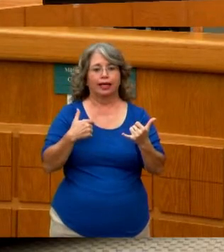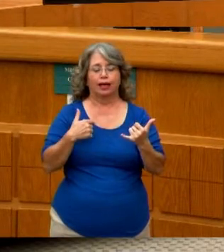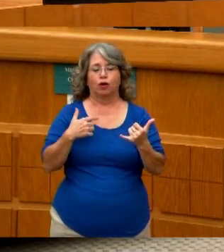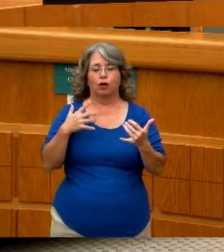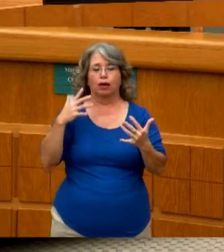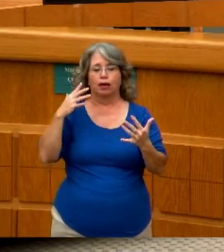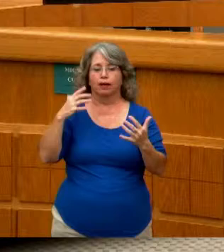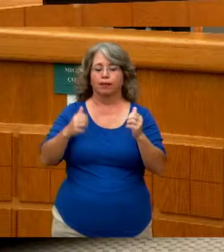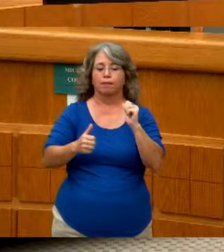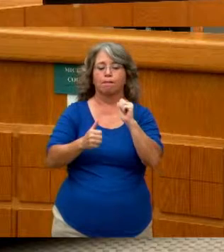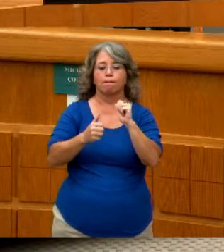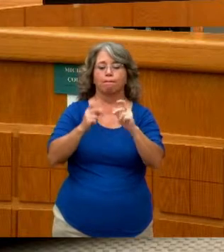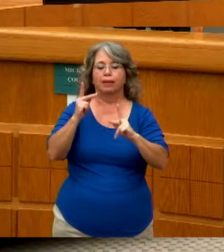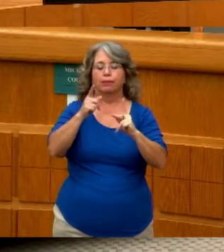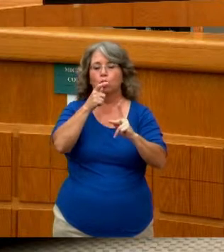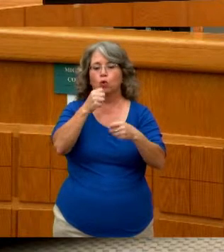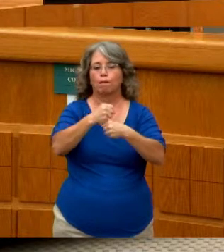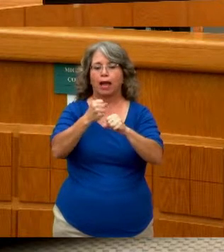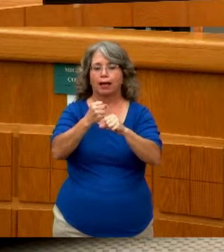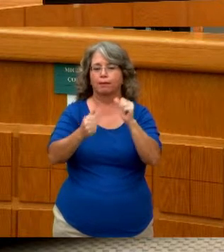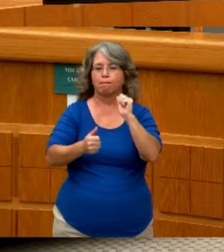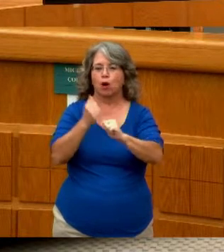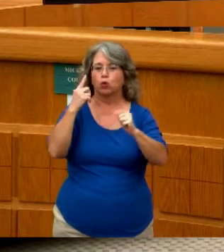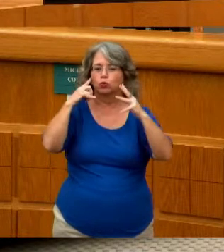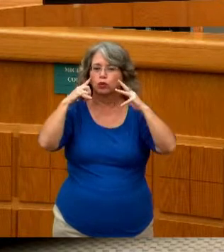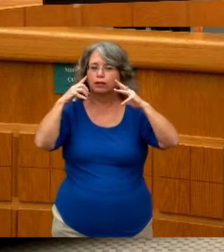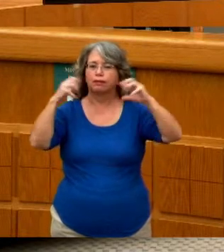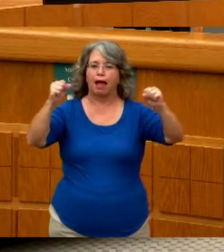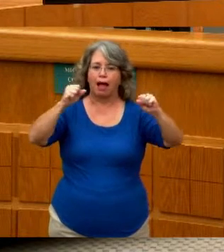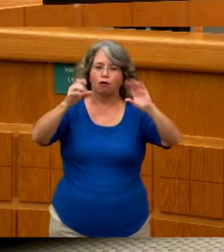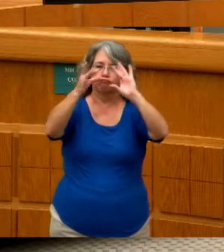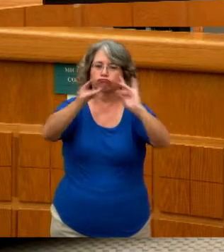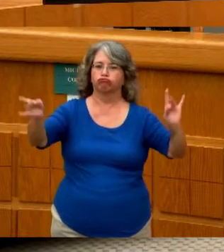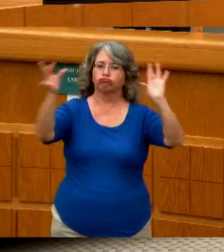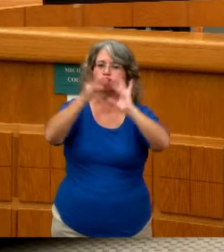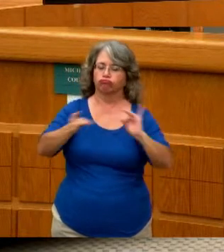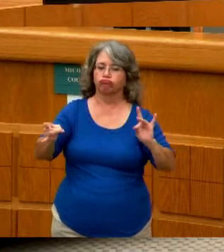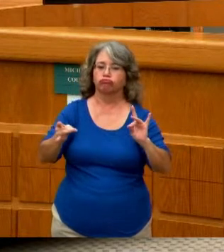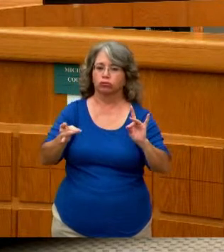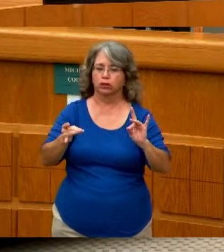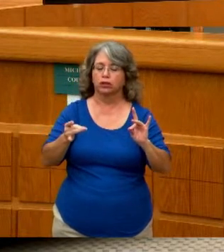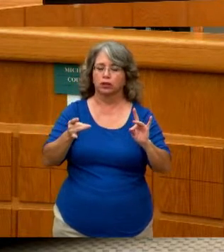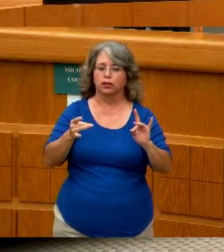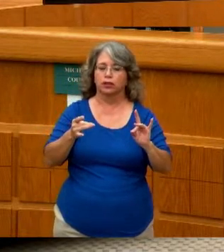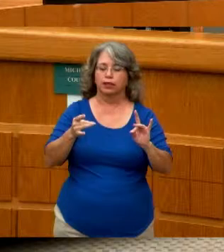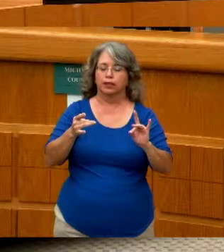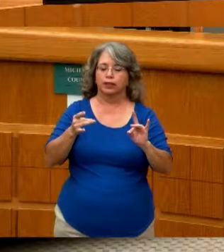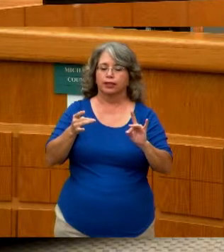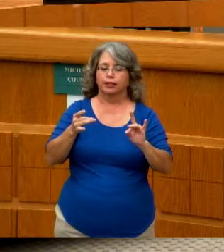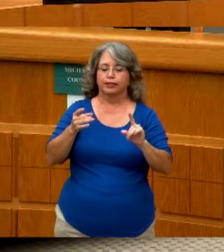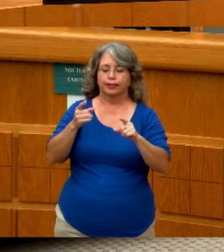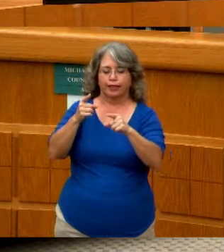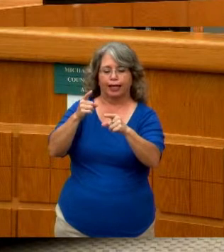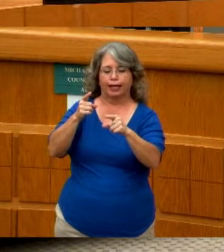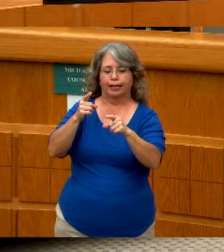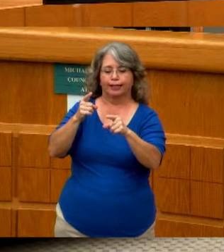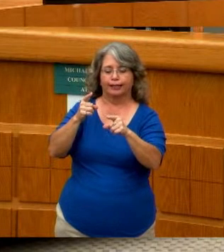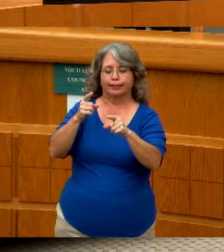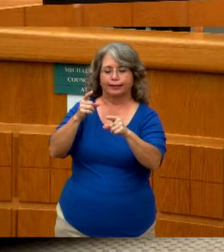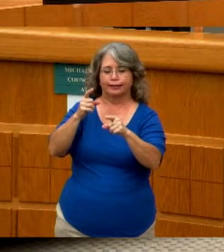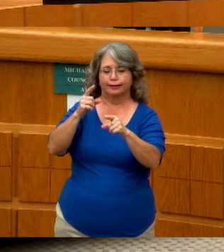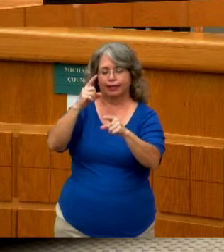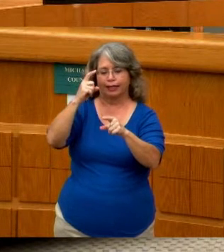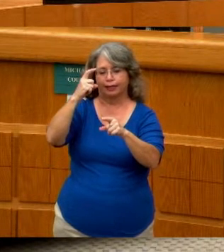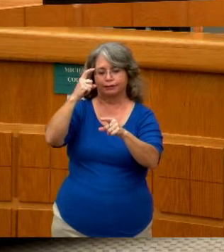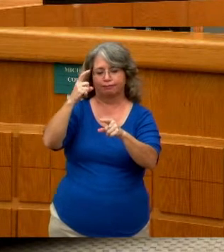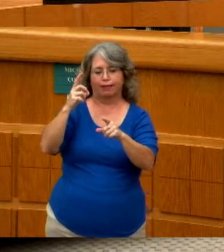Now, the loud majority has been successful in pushing back against any public health necessities here.